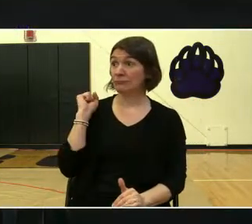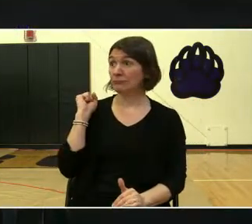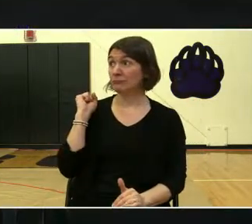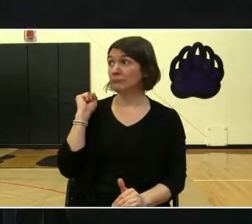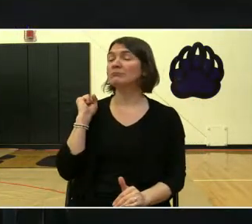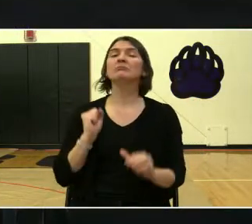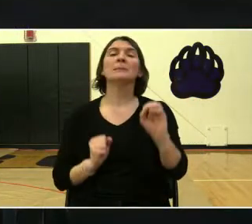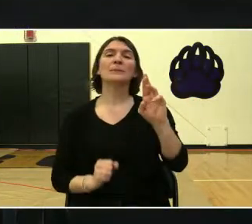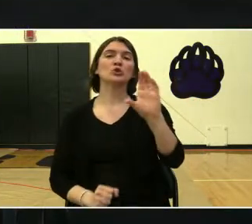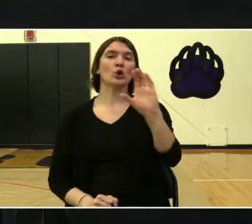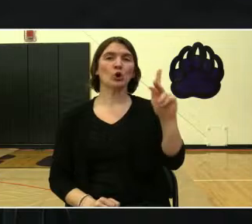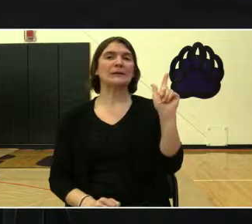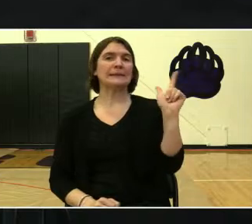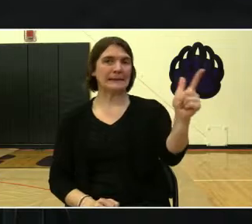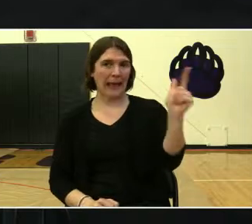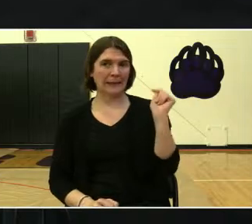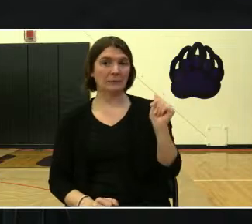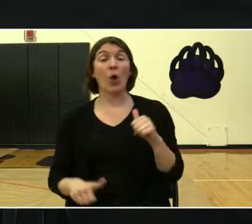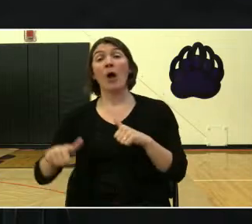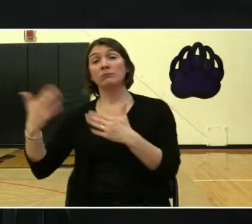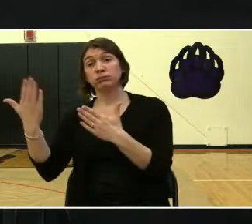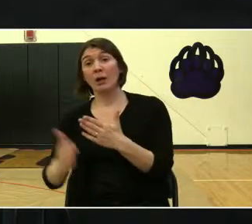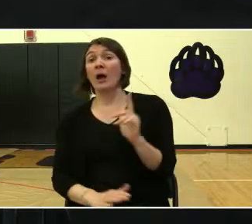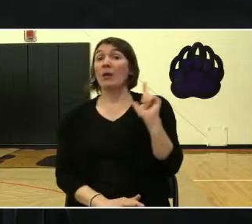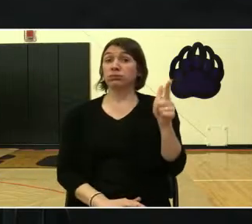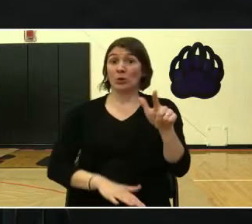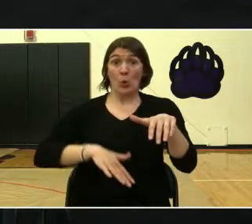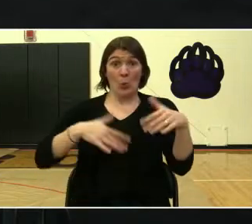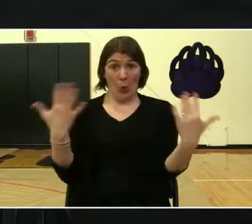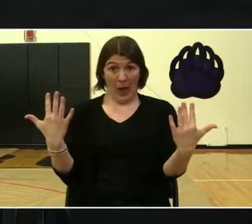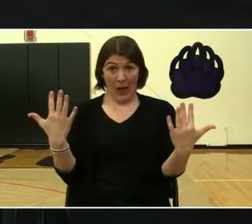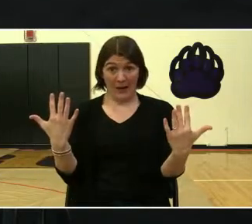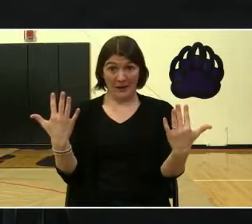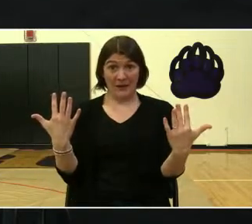Mr cook seconds it's been moved and